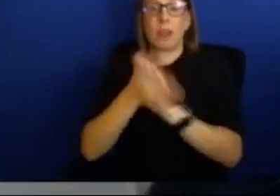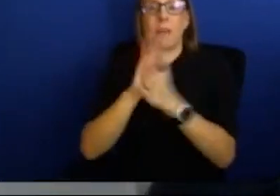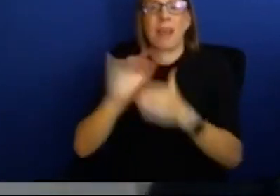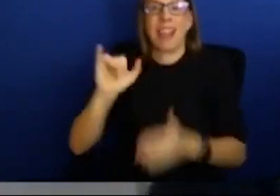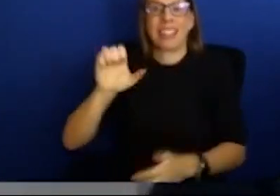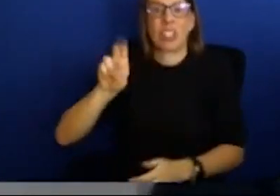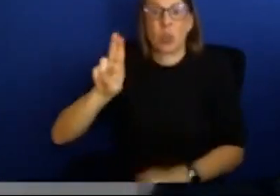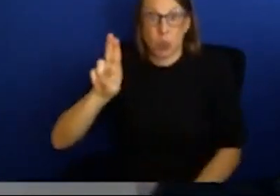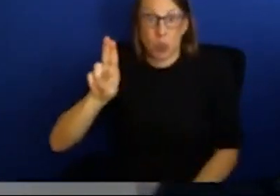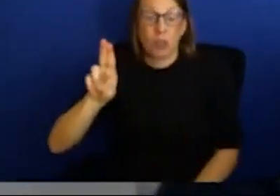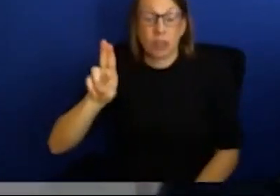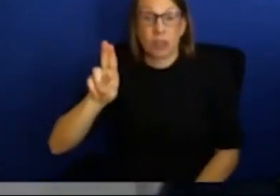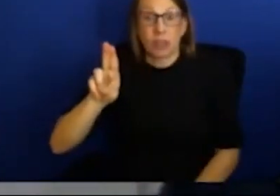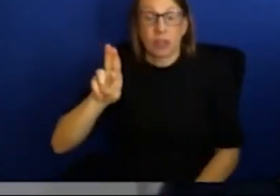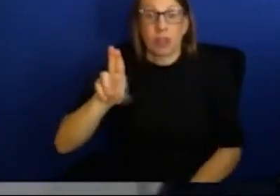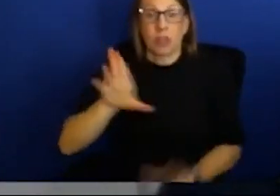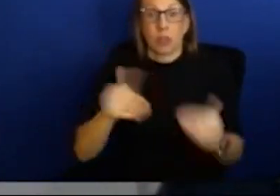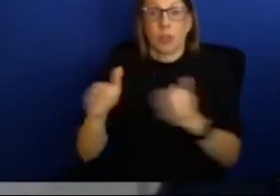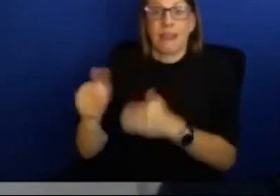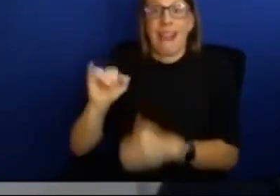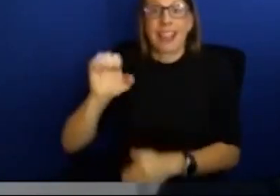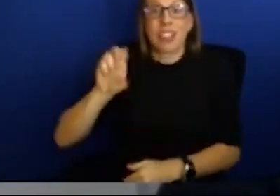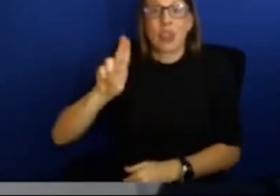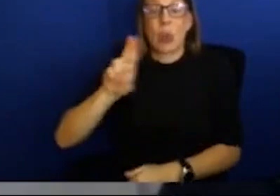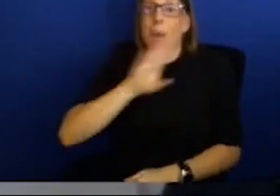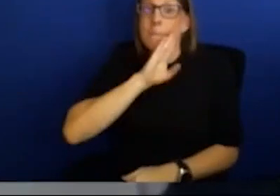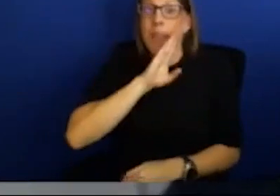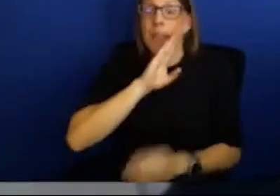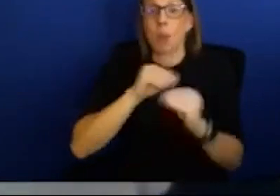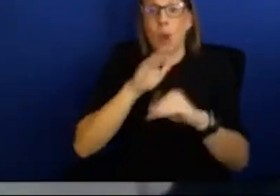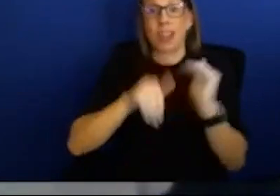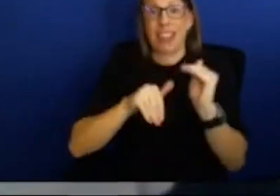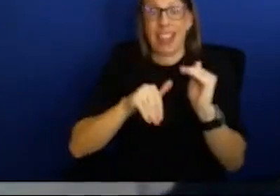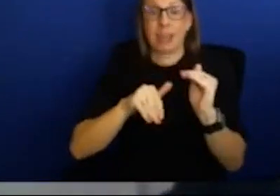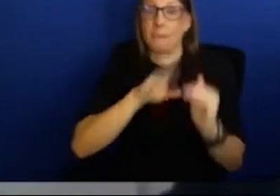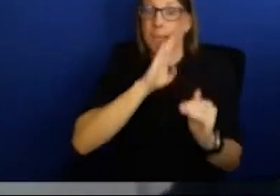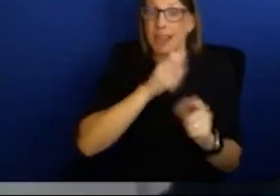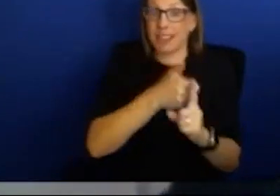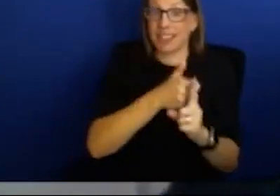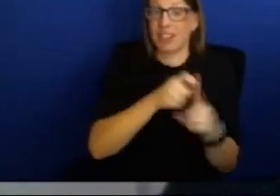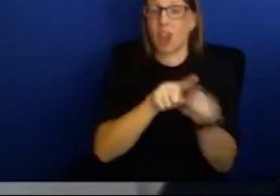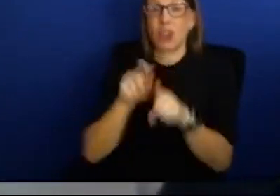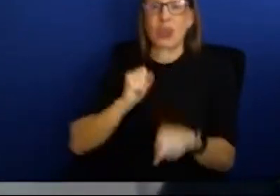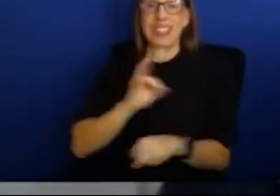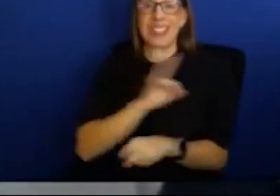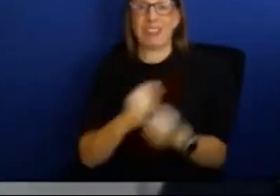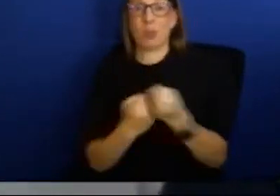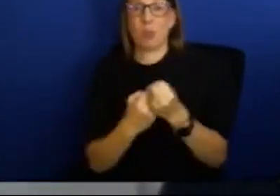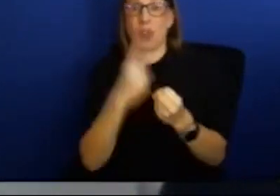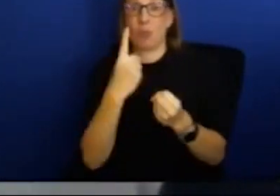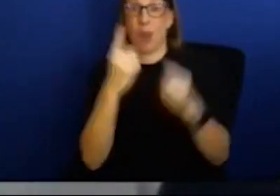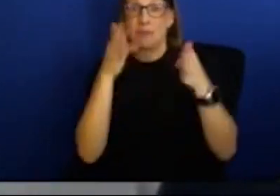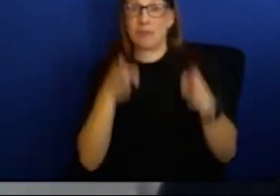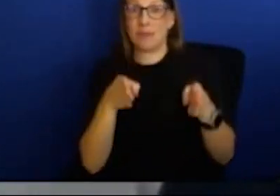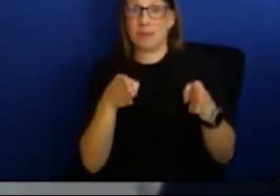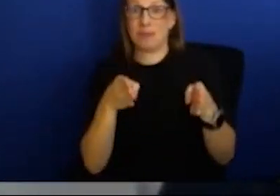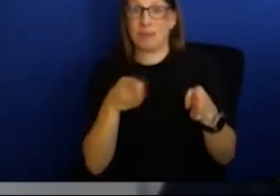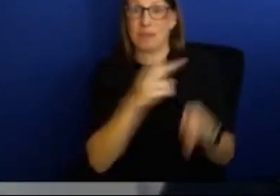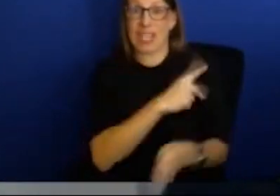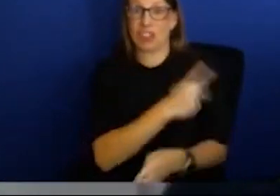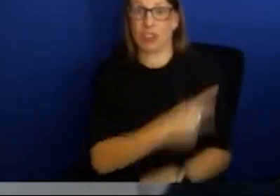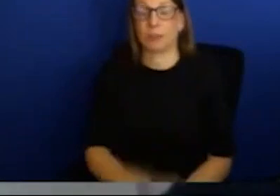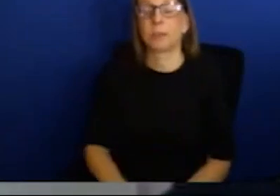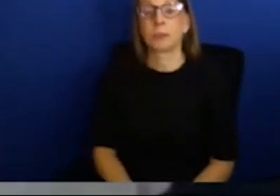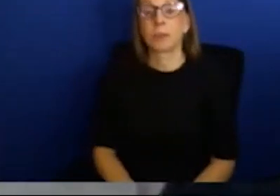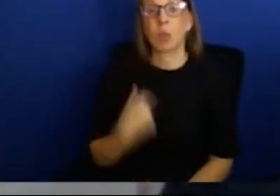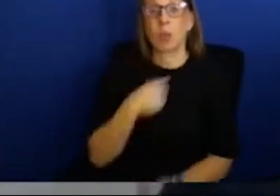important to remember that an ICU bed is more than just the bed itself, but the staff that's required to support that patient. And so, we were really testing